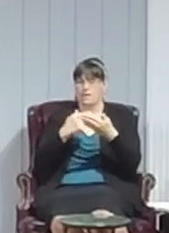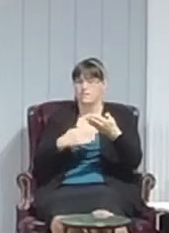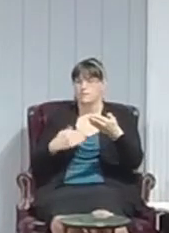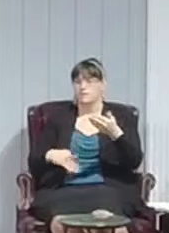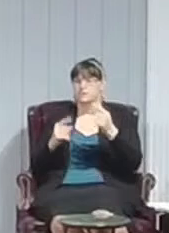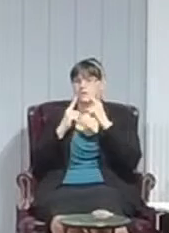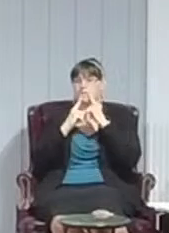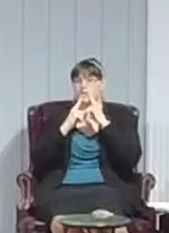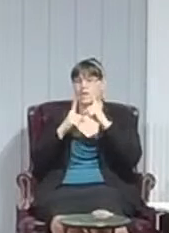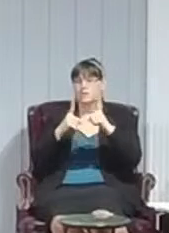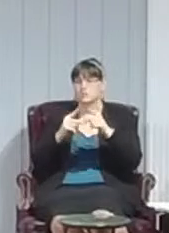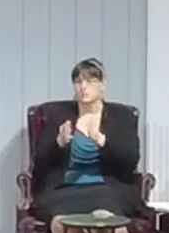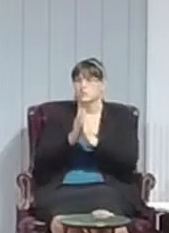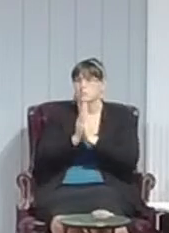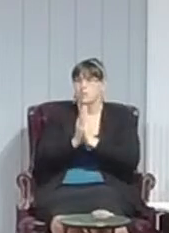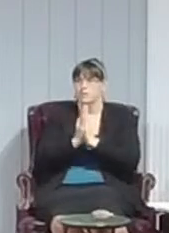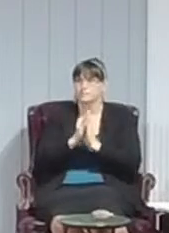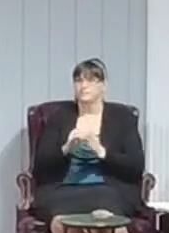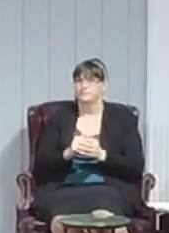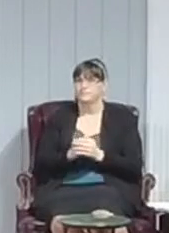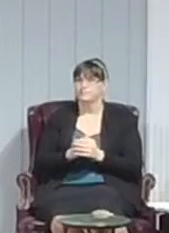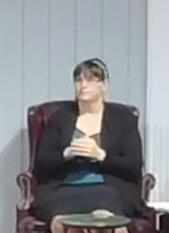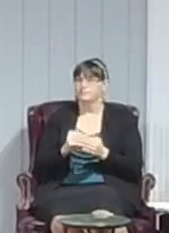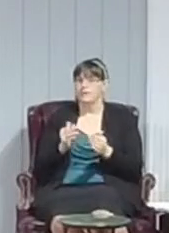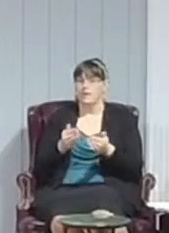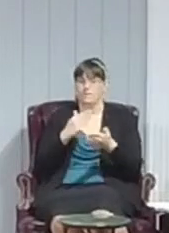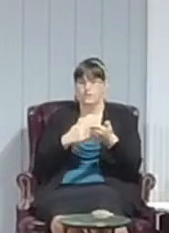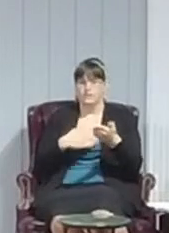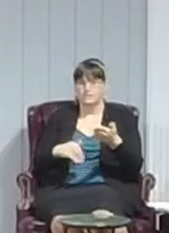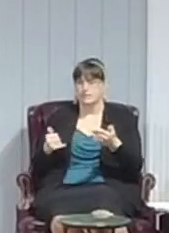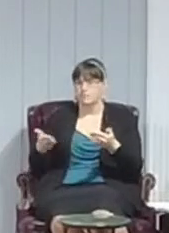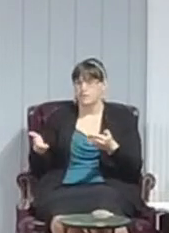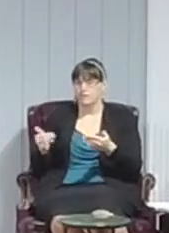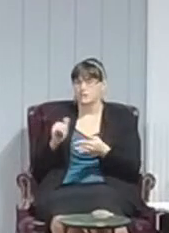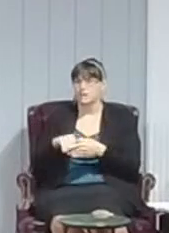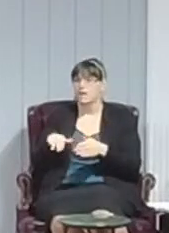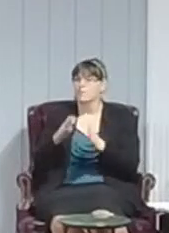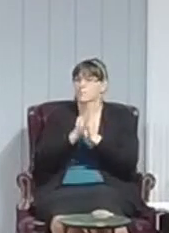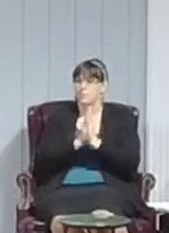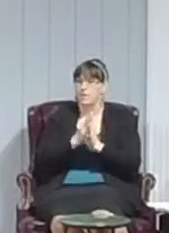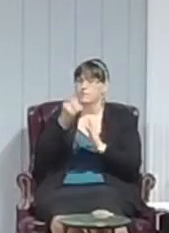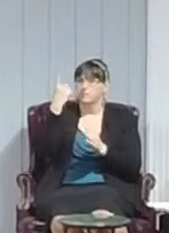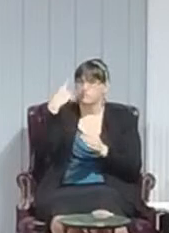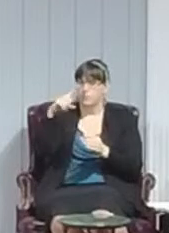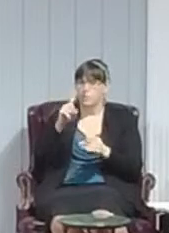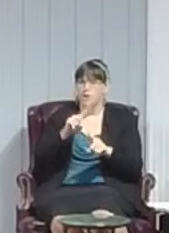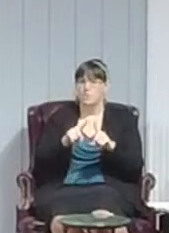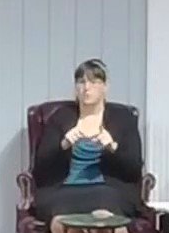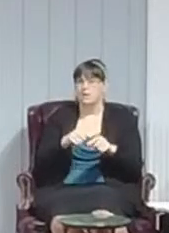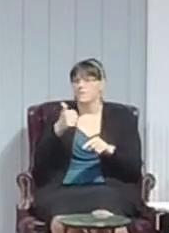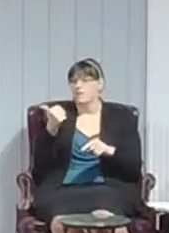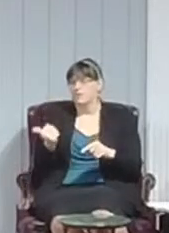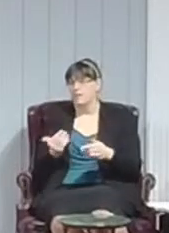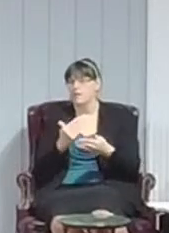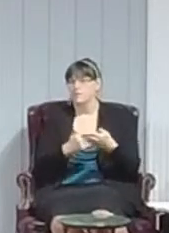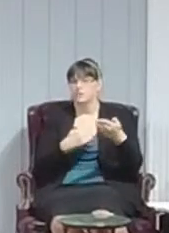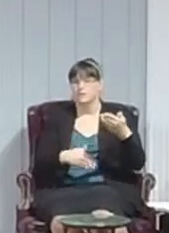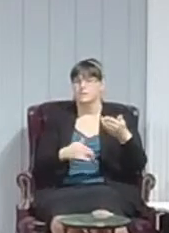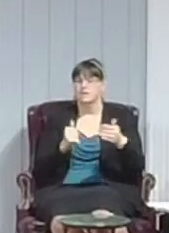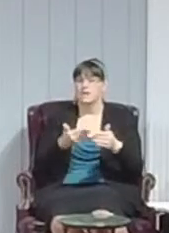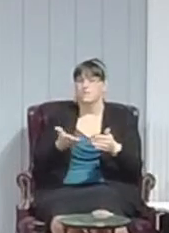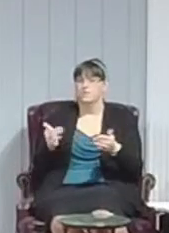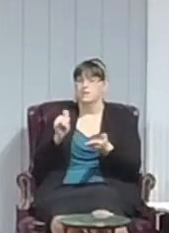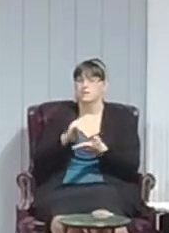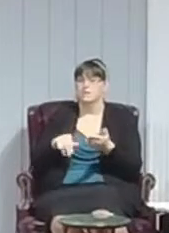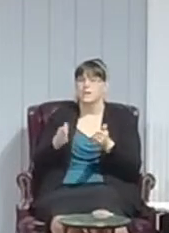prayer. And I have a list of things that I'm praying for, but I have a list of things that I prayed for and